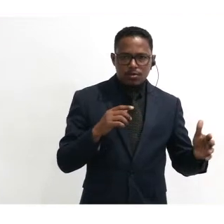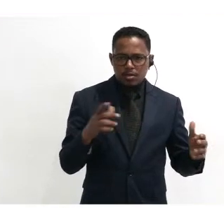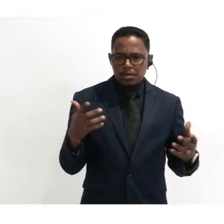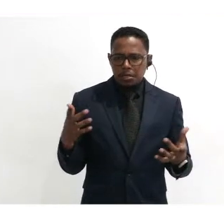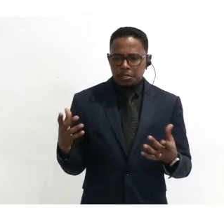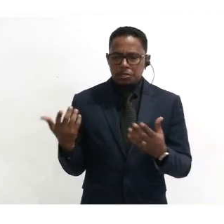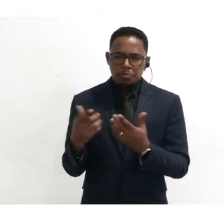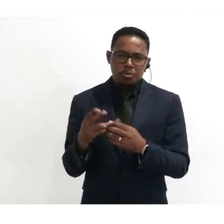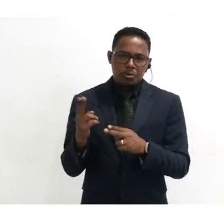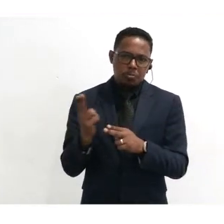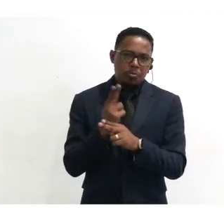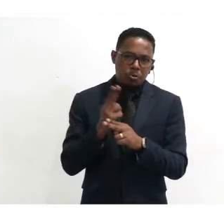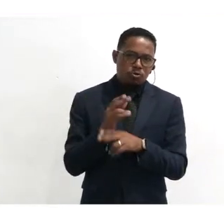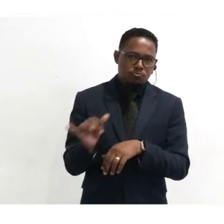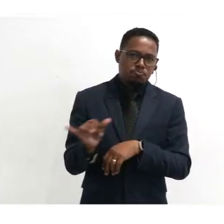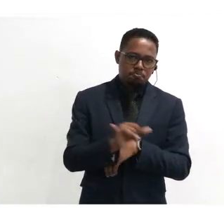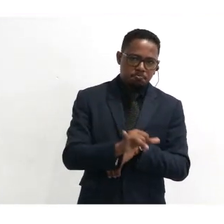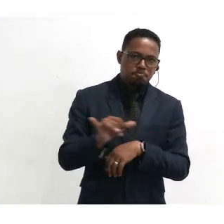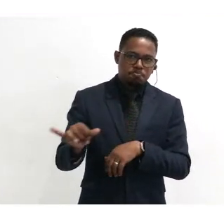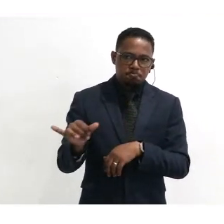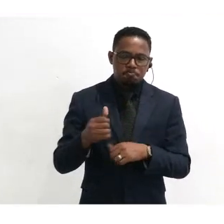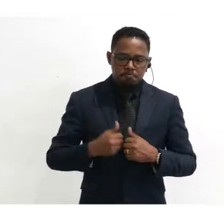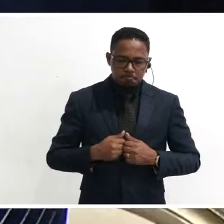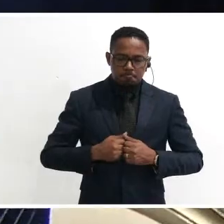a wafer fab for interconnection.